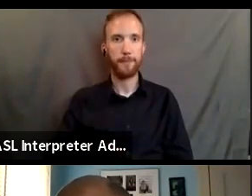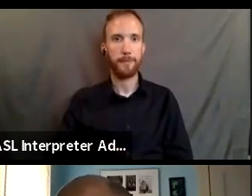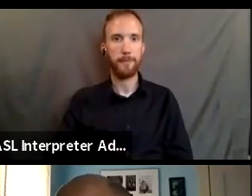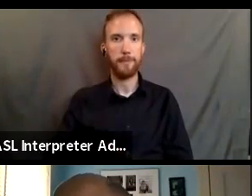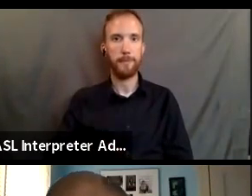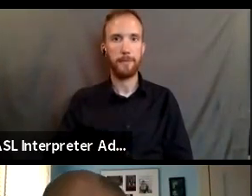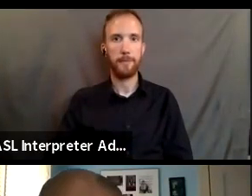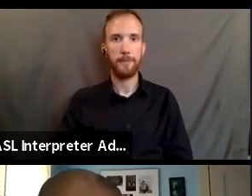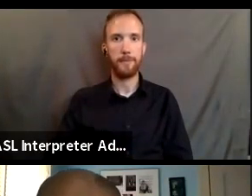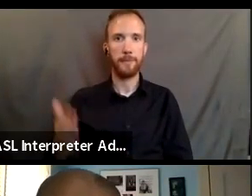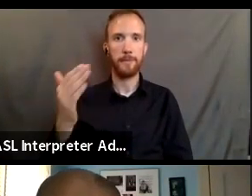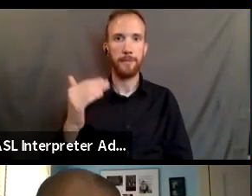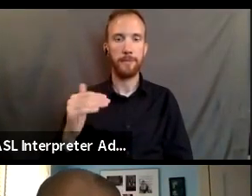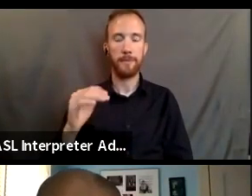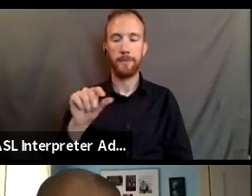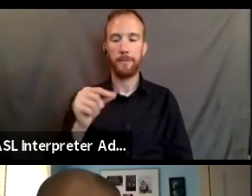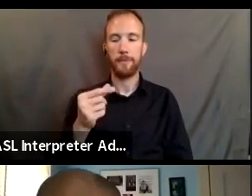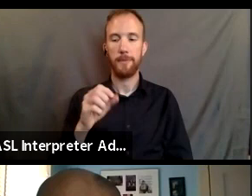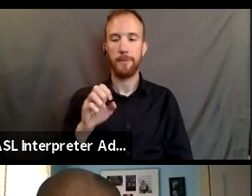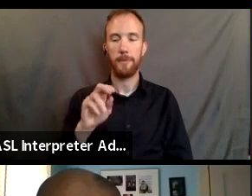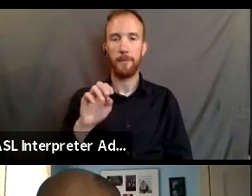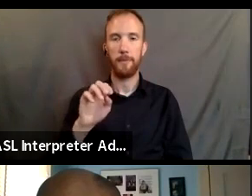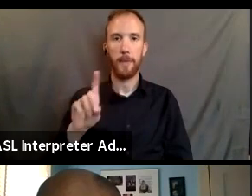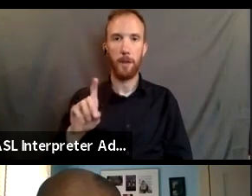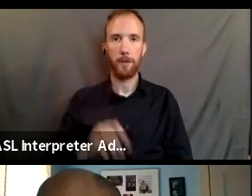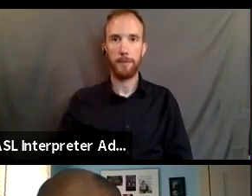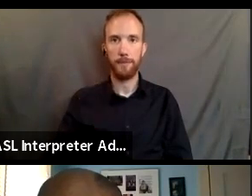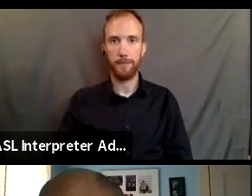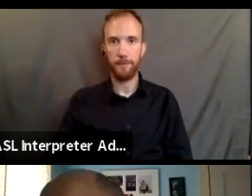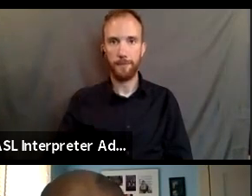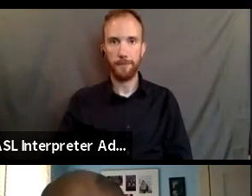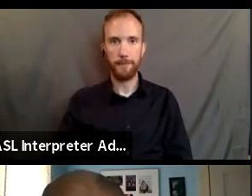mr gerald